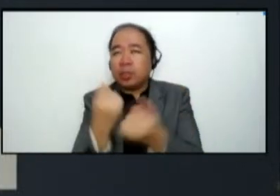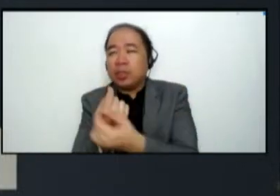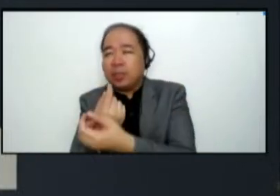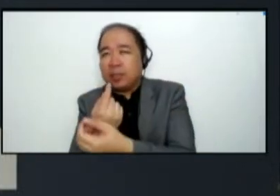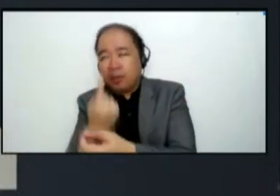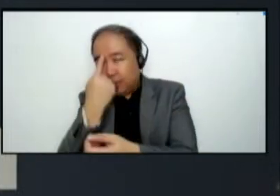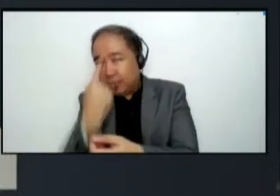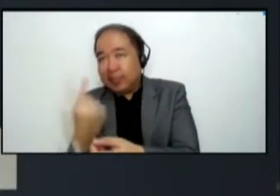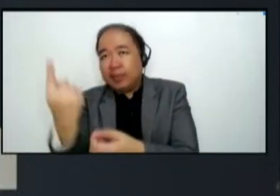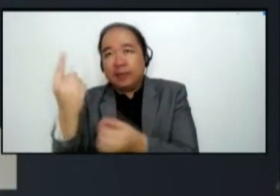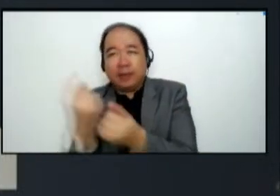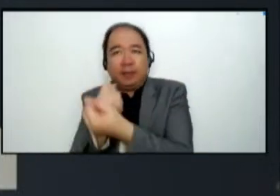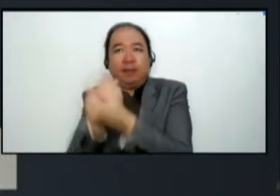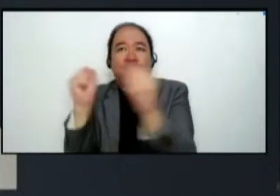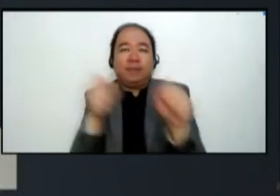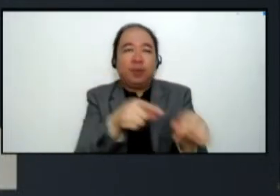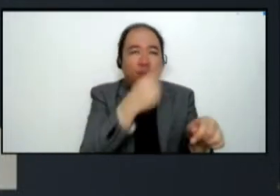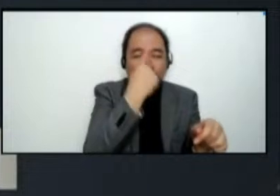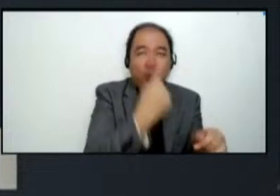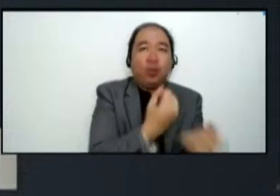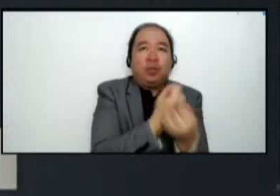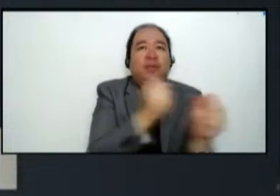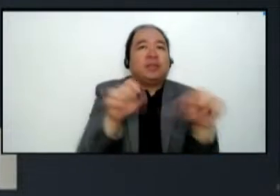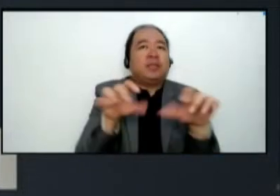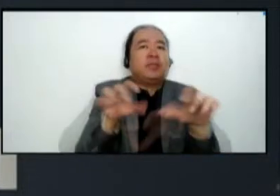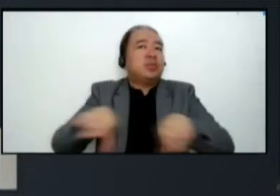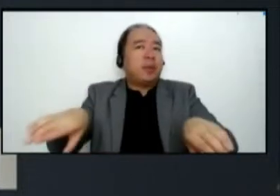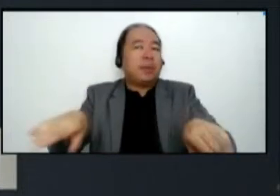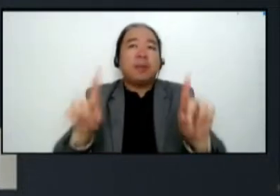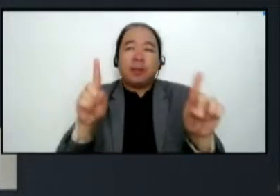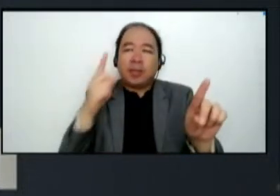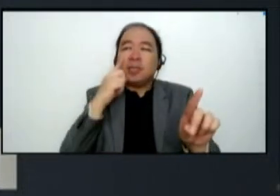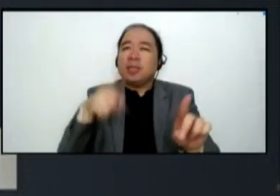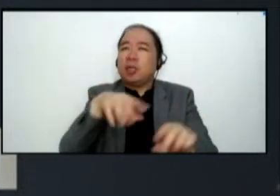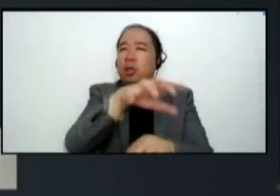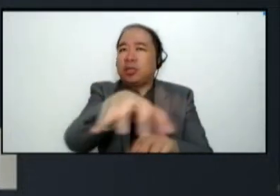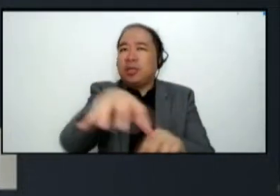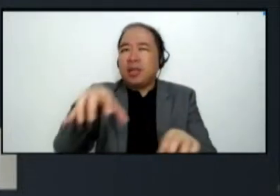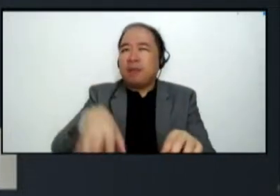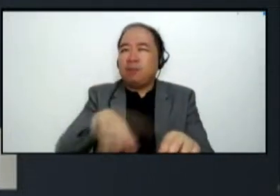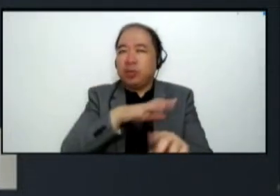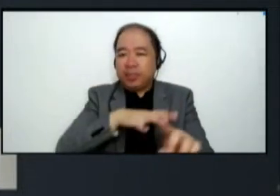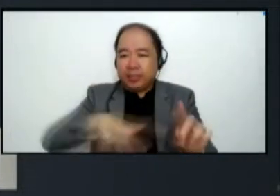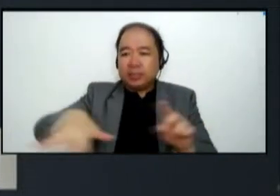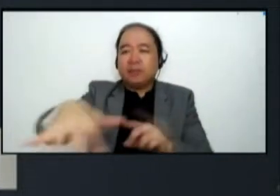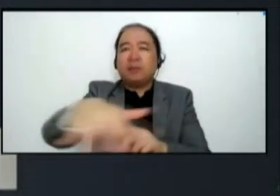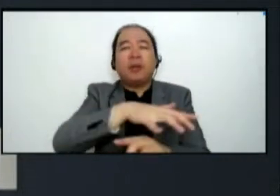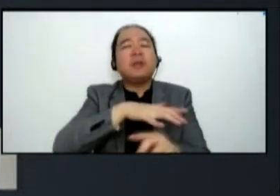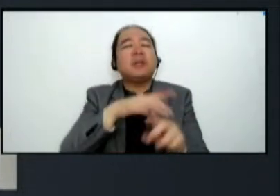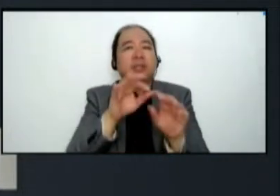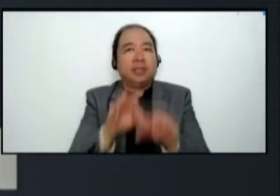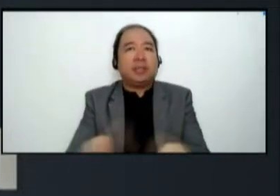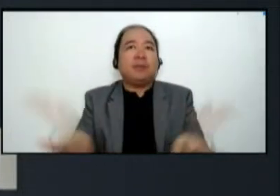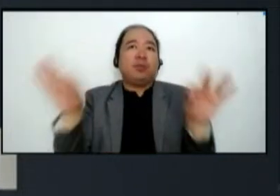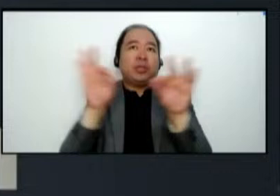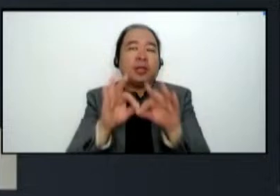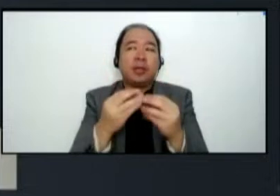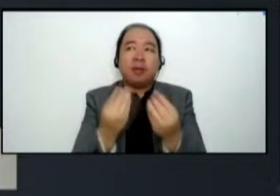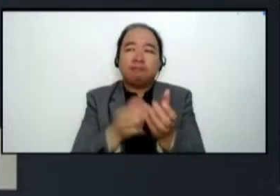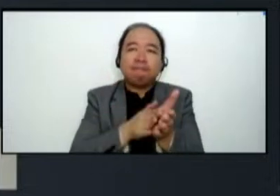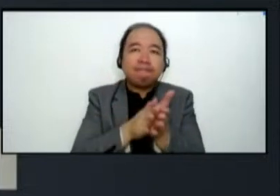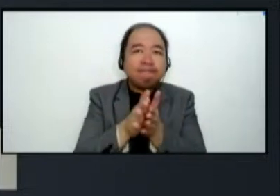in neighborhood, the space design, the environmental design is as important as we motivating